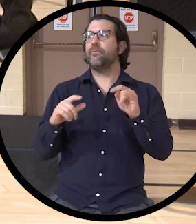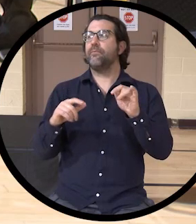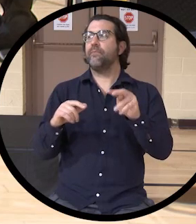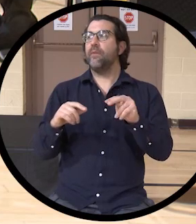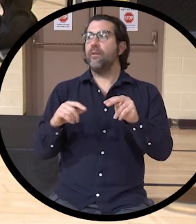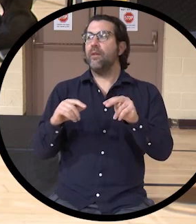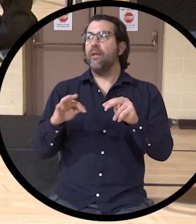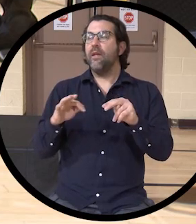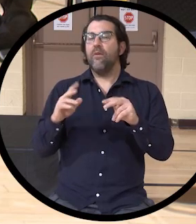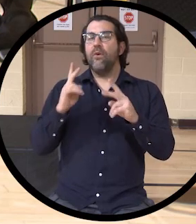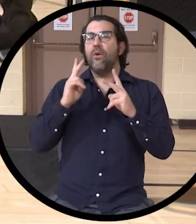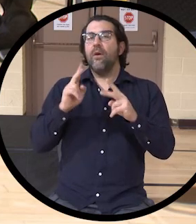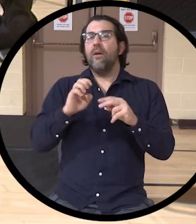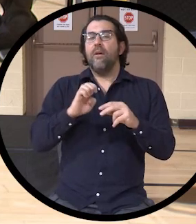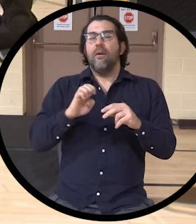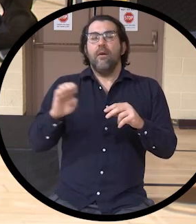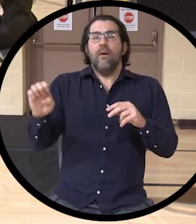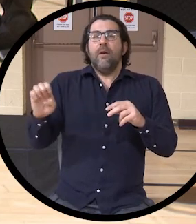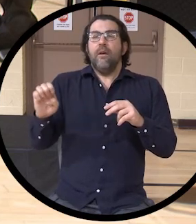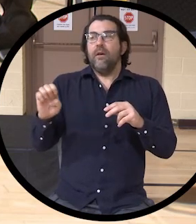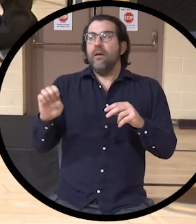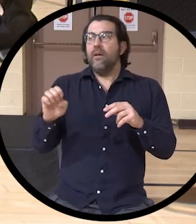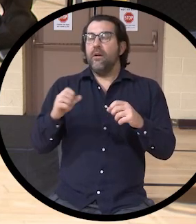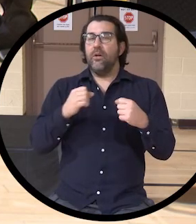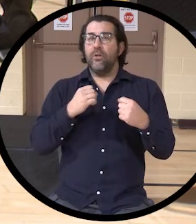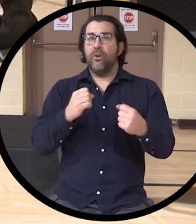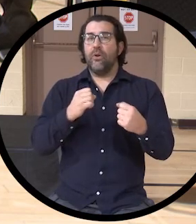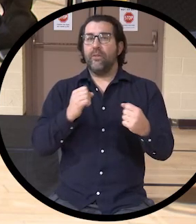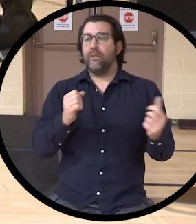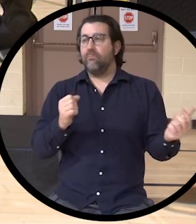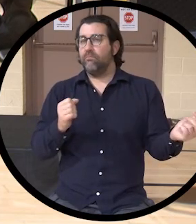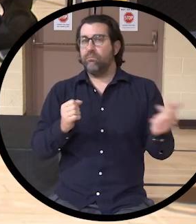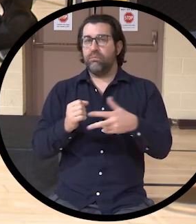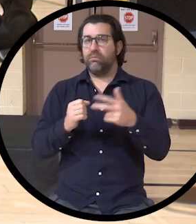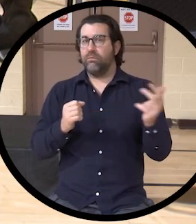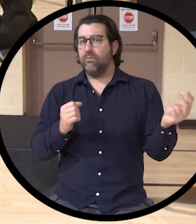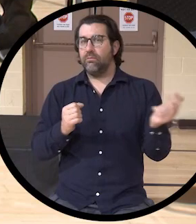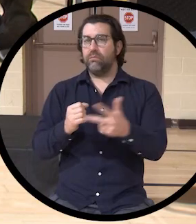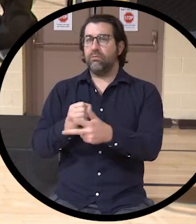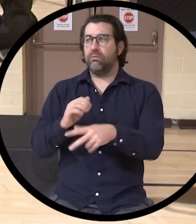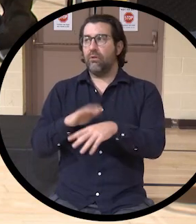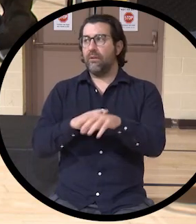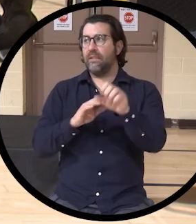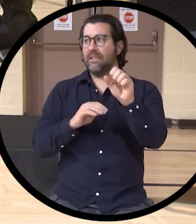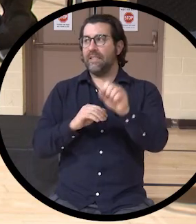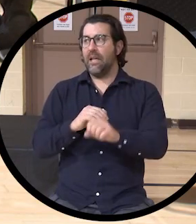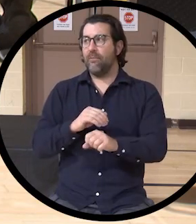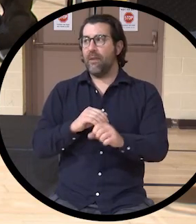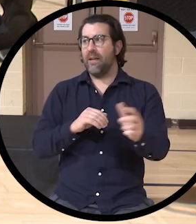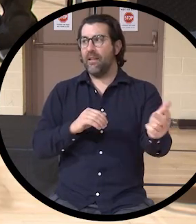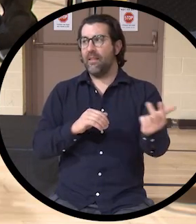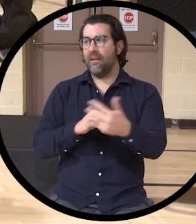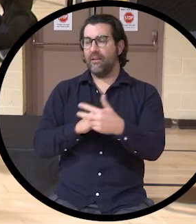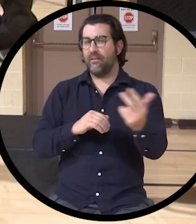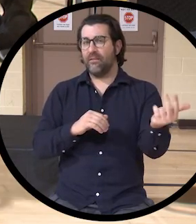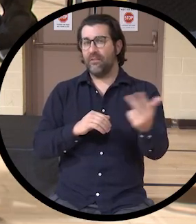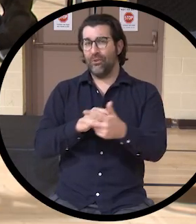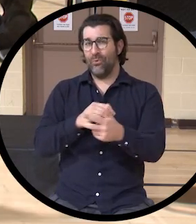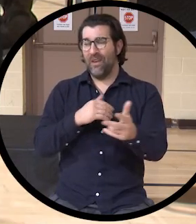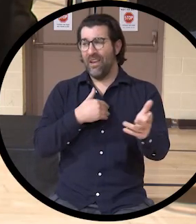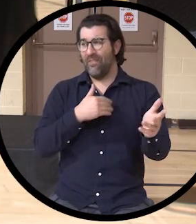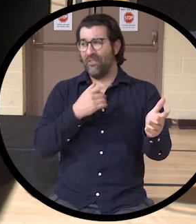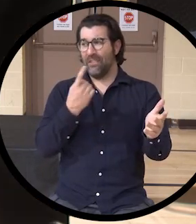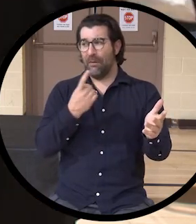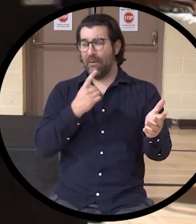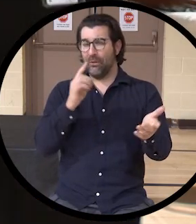eastbound Stanton Avenue, cars come flying around that intersection on the southbound Highland. Is there anything in the plans that helps